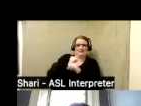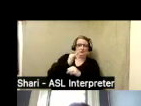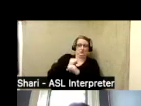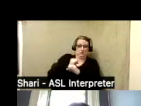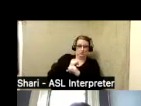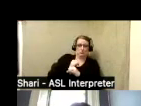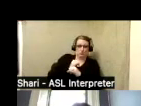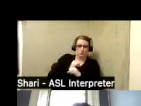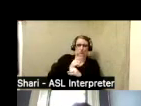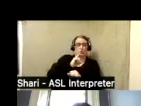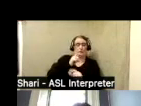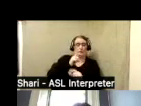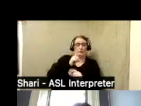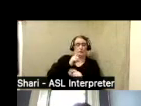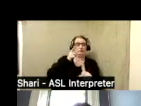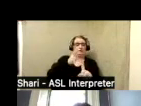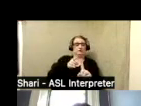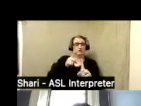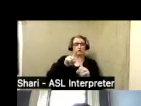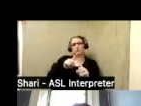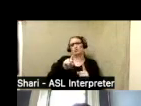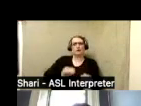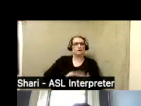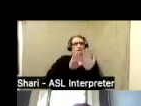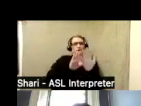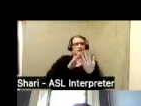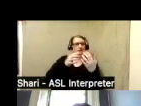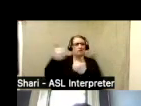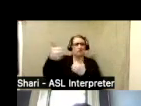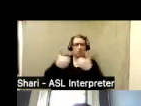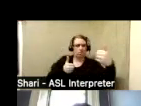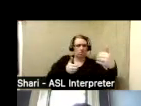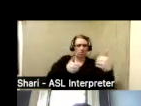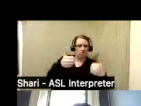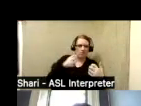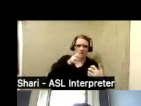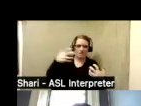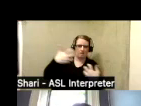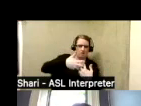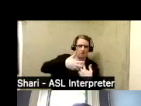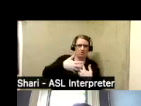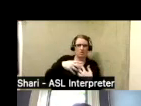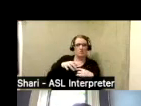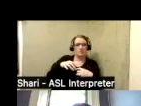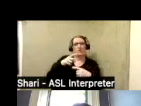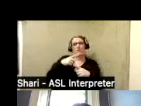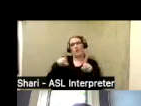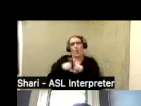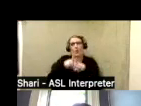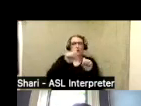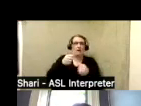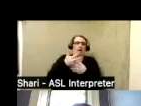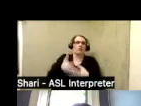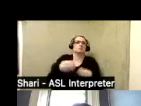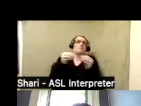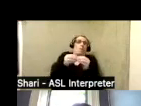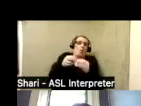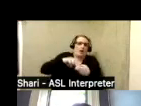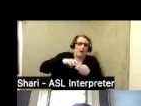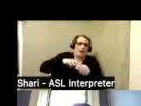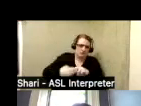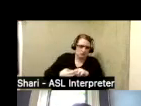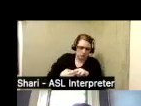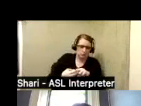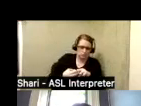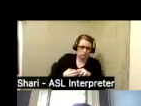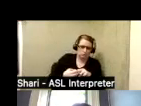which aim to address this fragmentation, but they also simultaneously tend to exacerbate its desubjectivizing